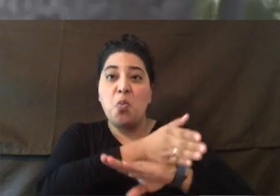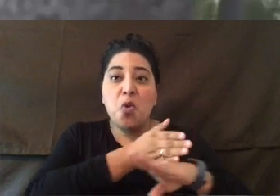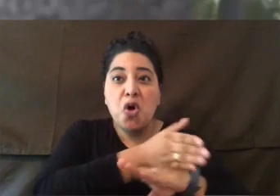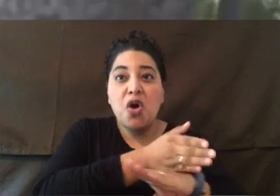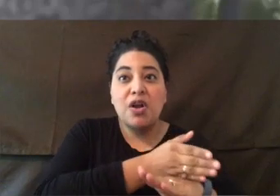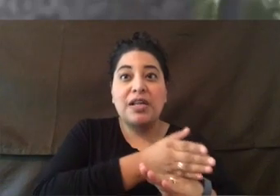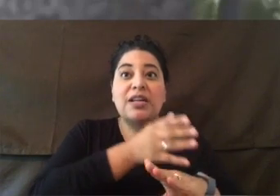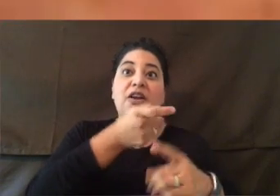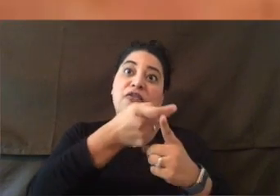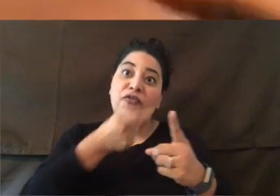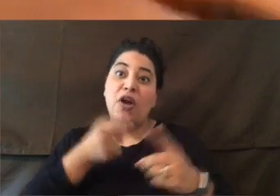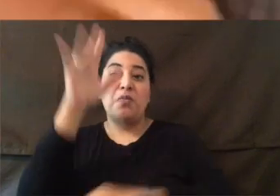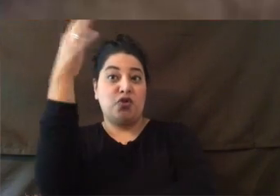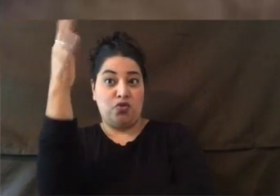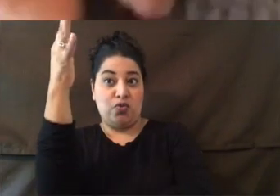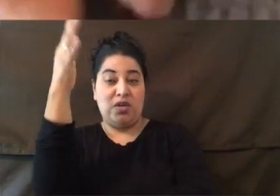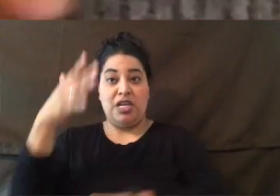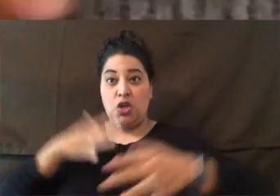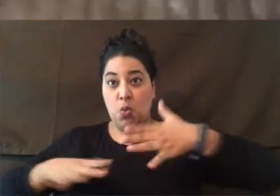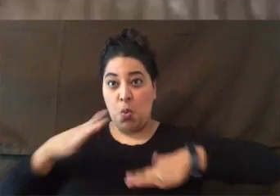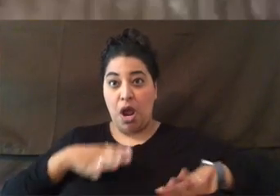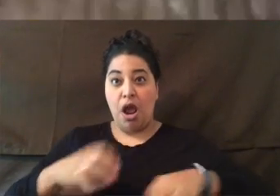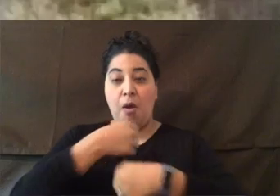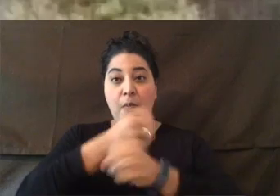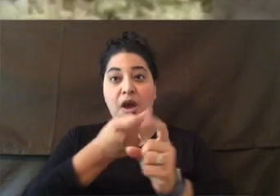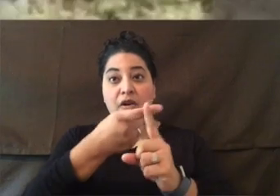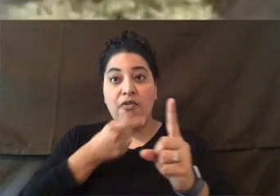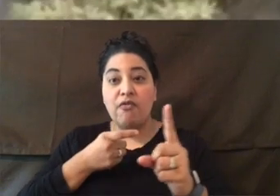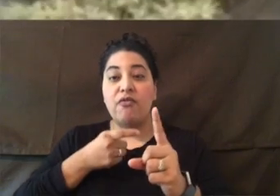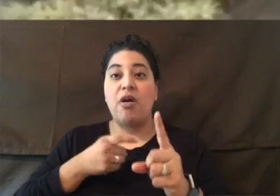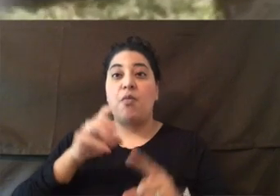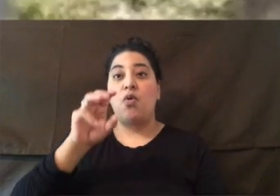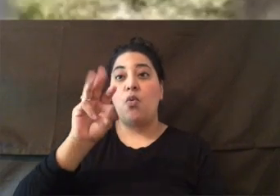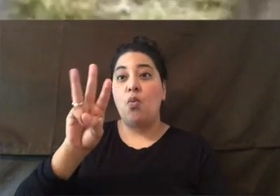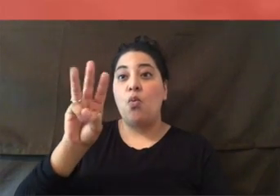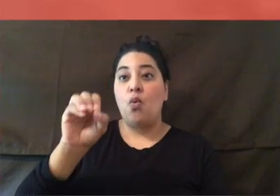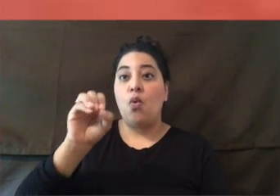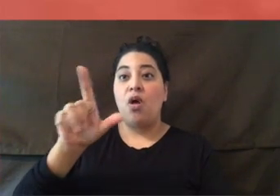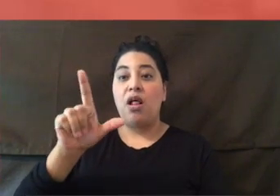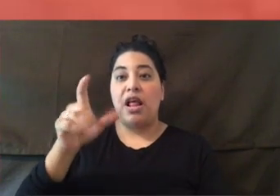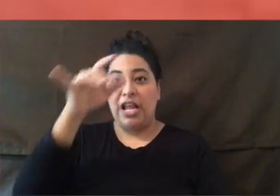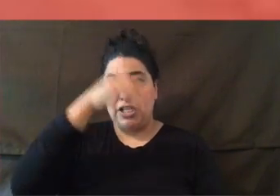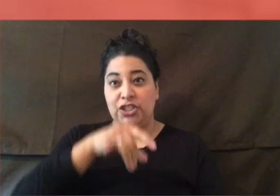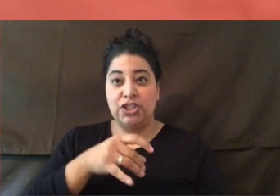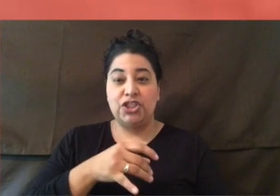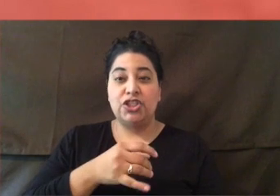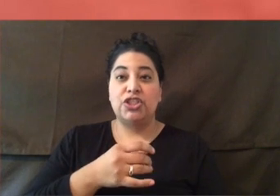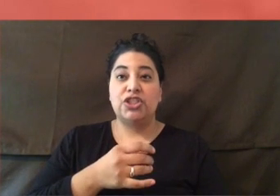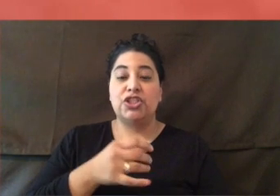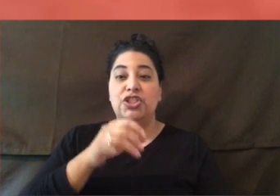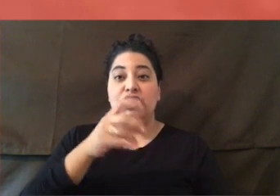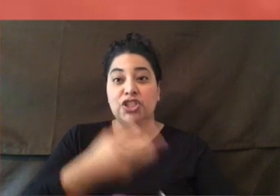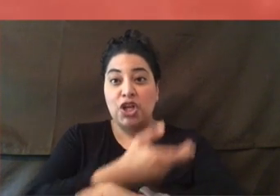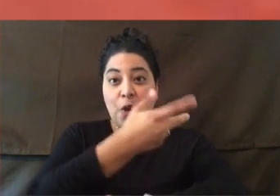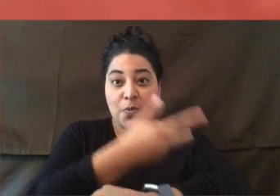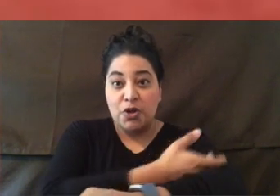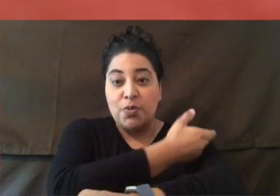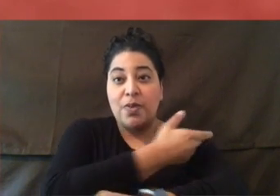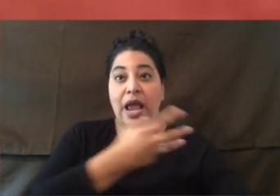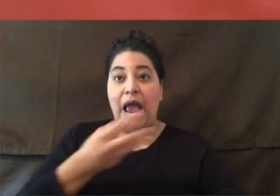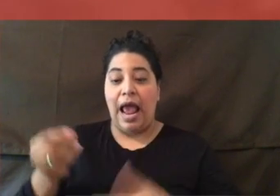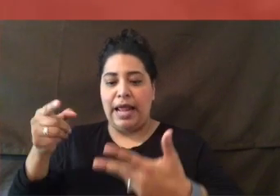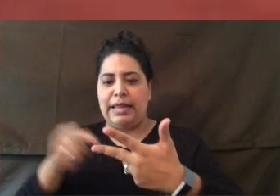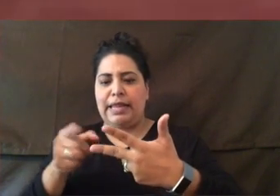trees. This sweater is made from the wool of sheep. And this aluminum can is made